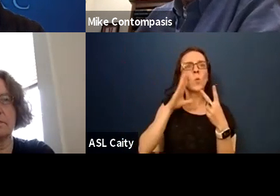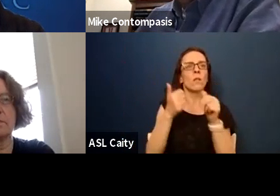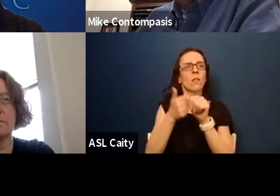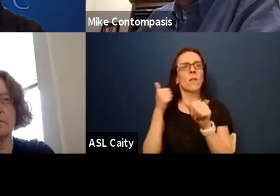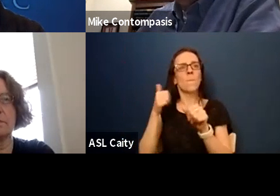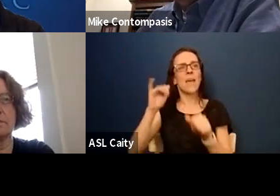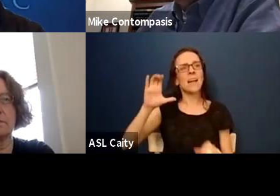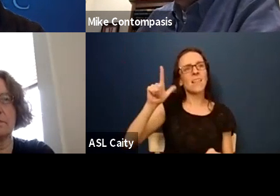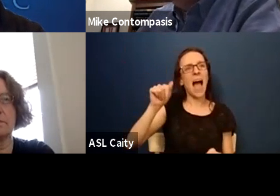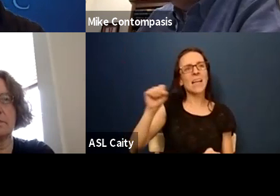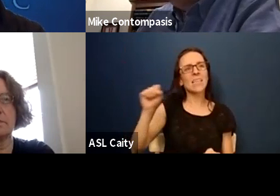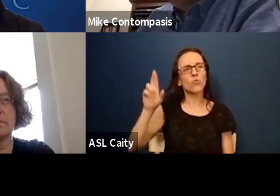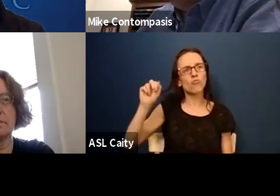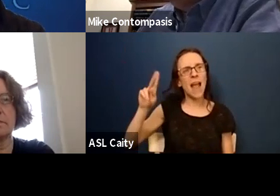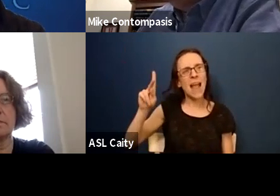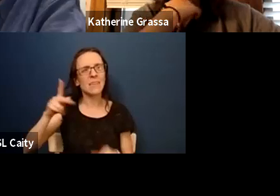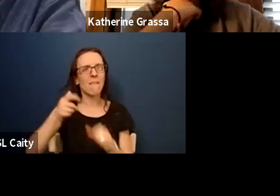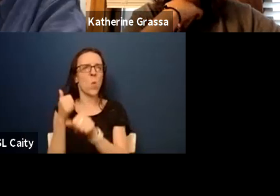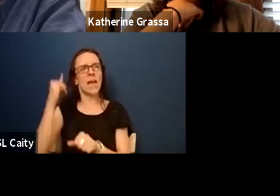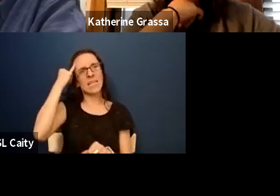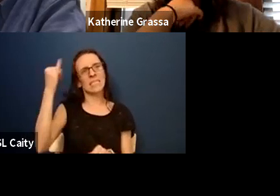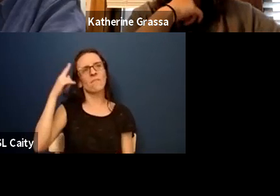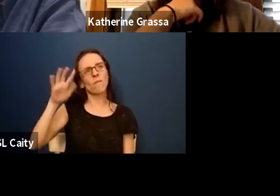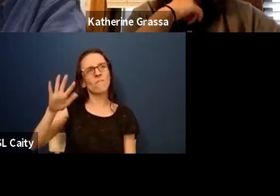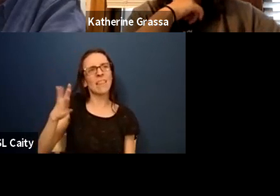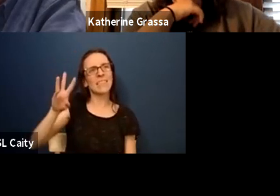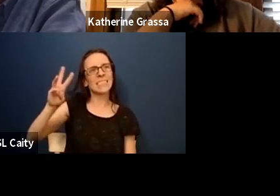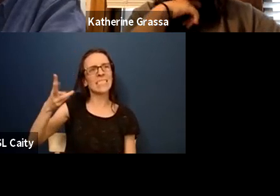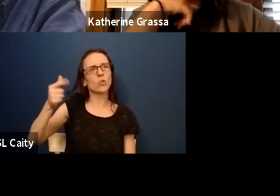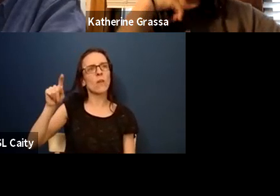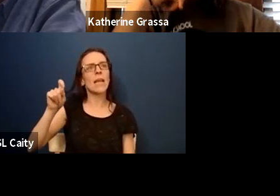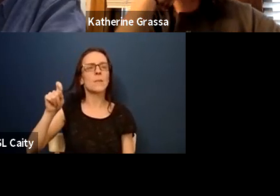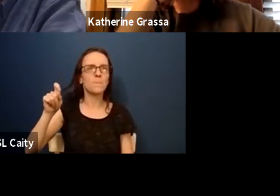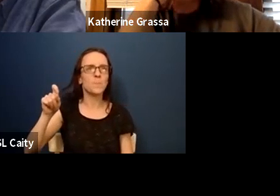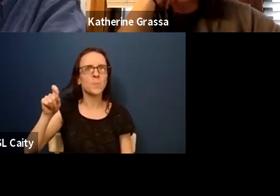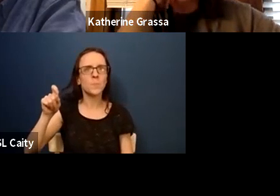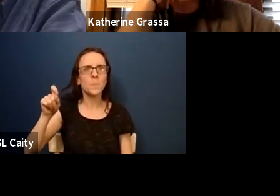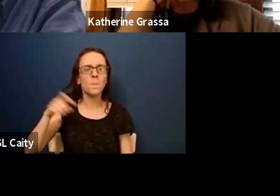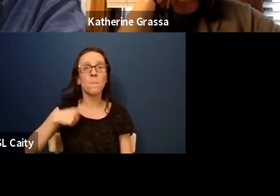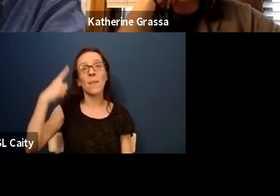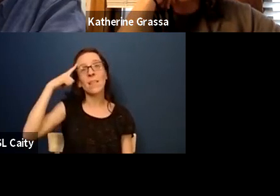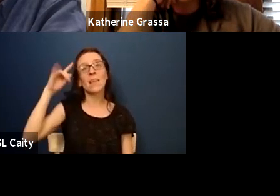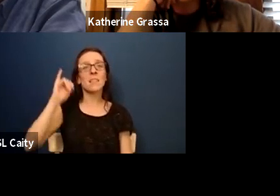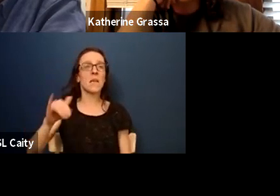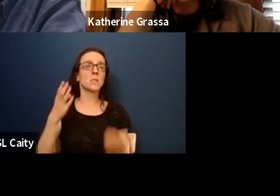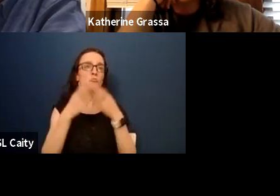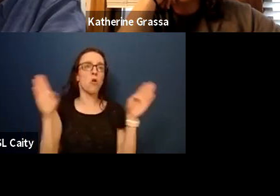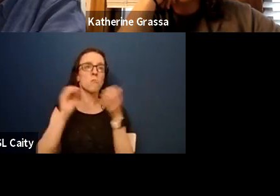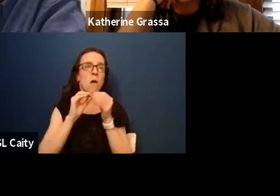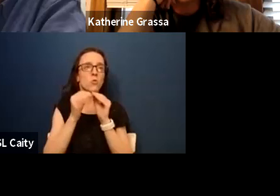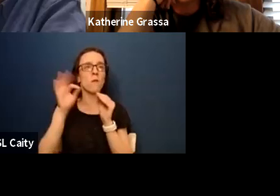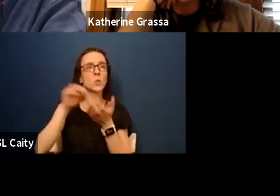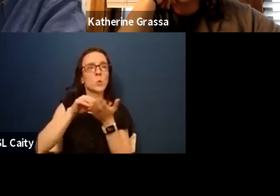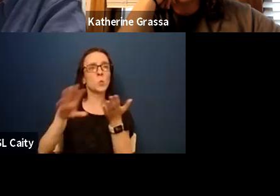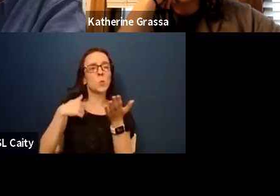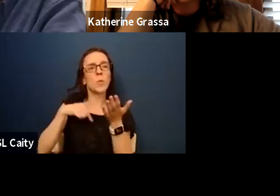rank in 5th and 6th grade. I think it's a broad enough number of students to bucket